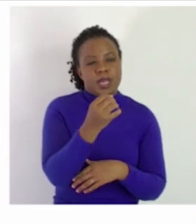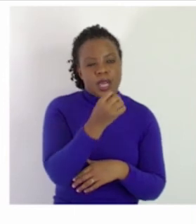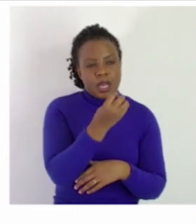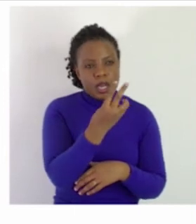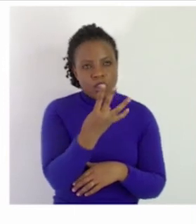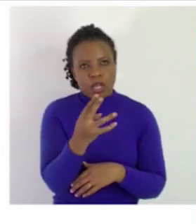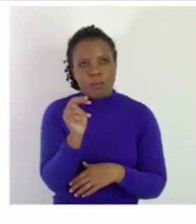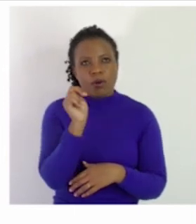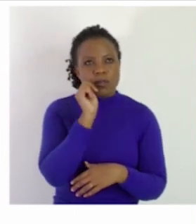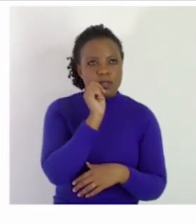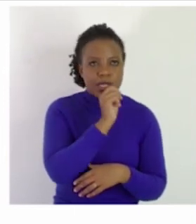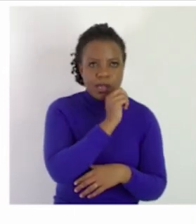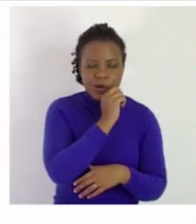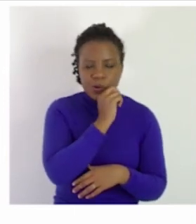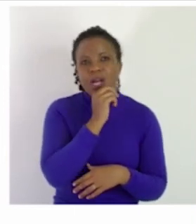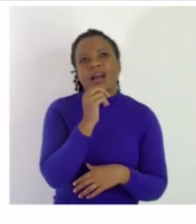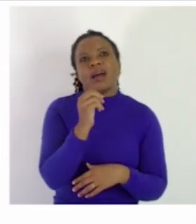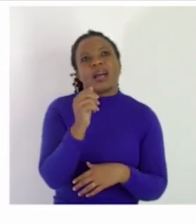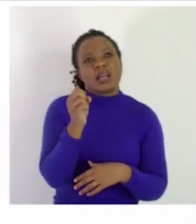countable, uncountable nouns.